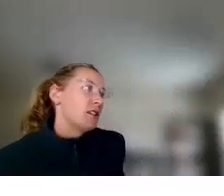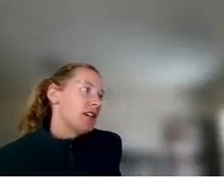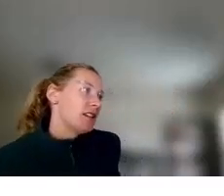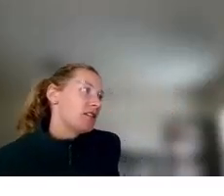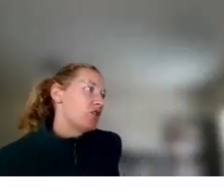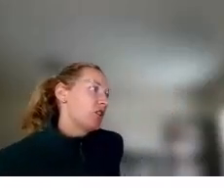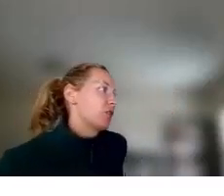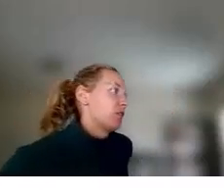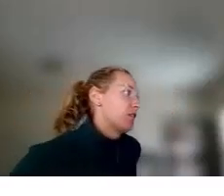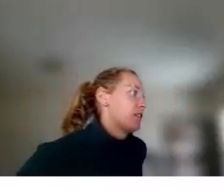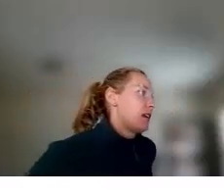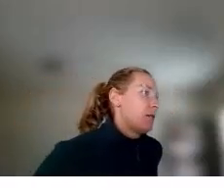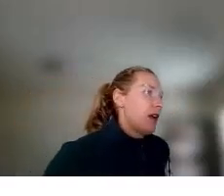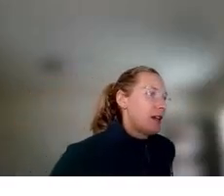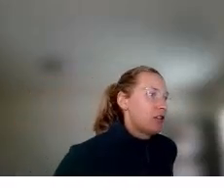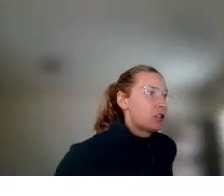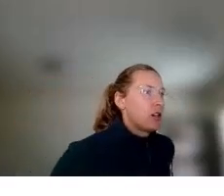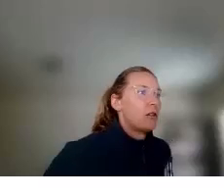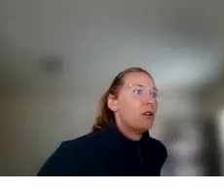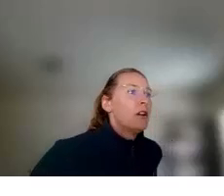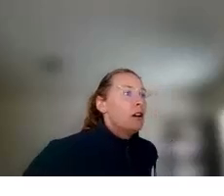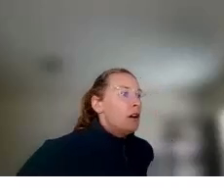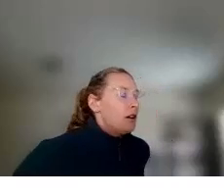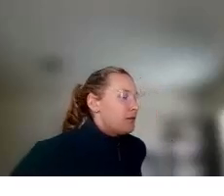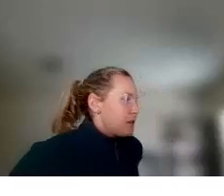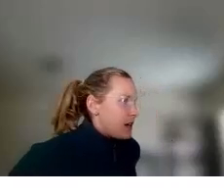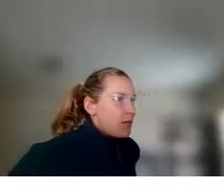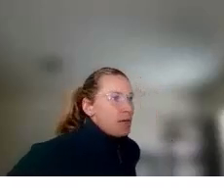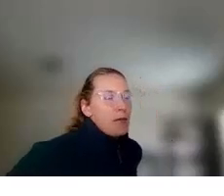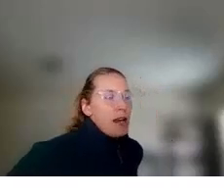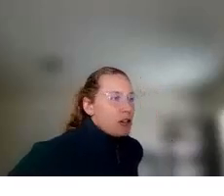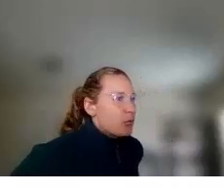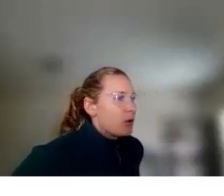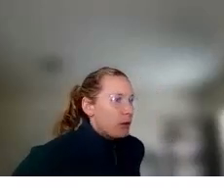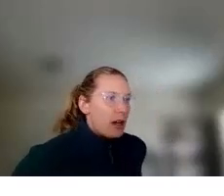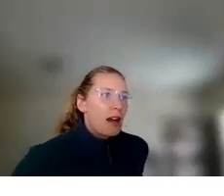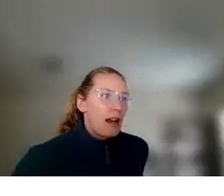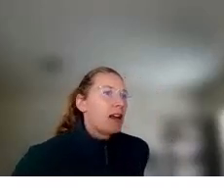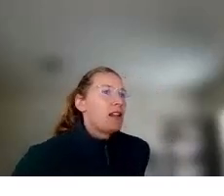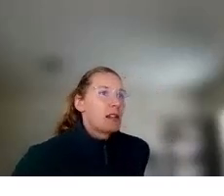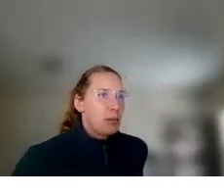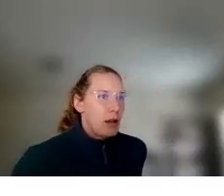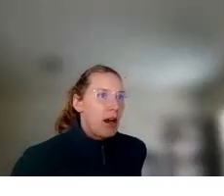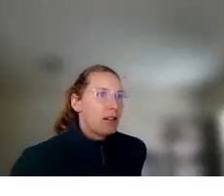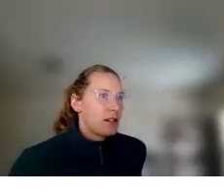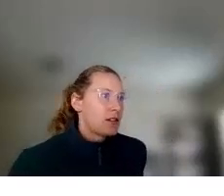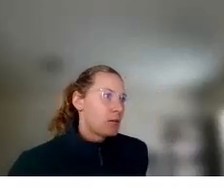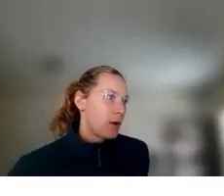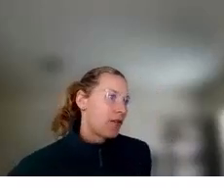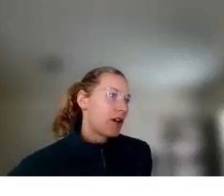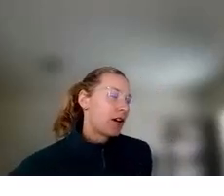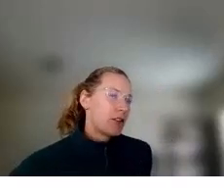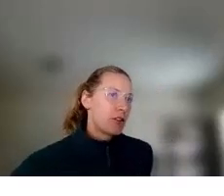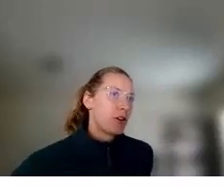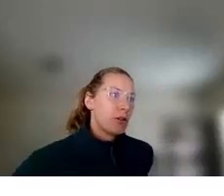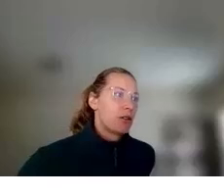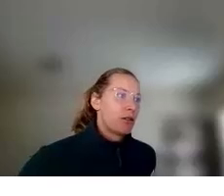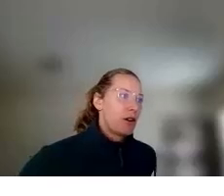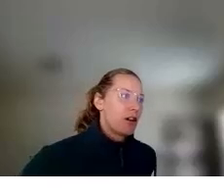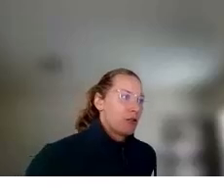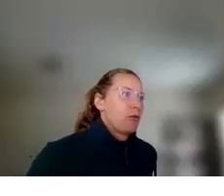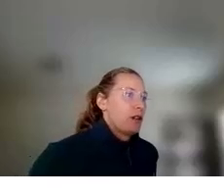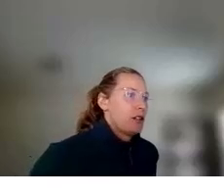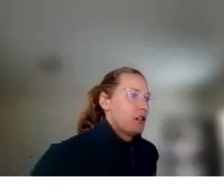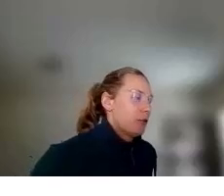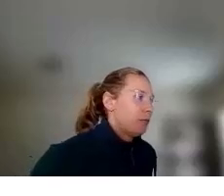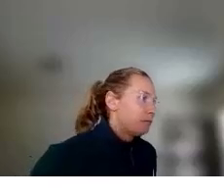and beyond the needs of children of the same age. So same age appropriate guidelines apply to this waiver as you're going